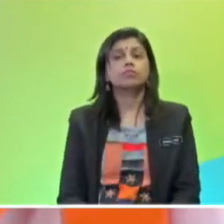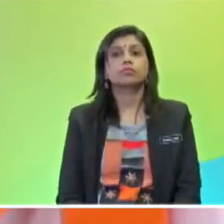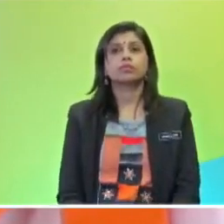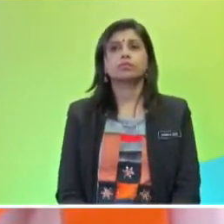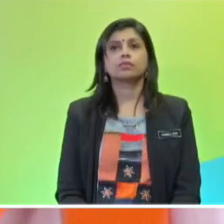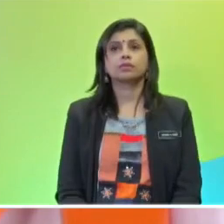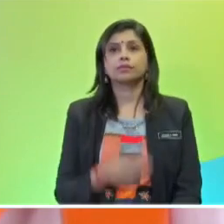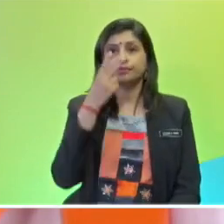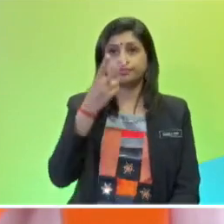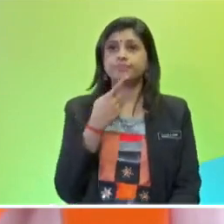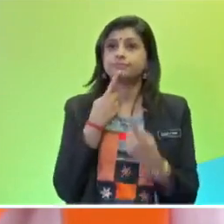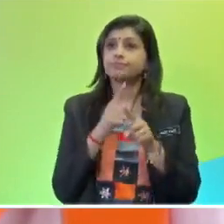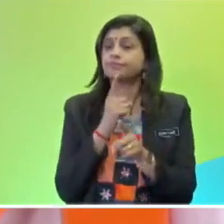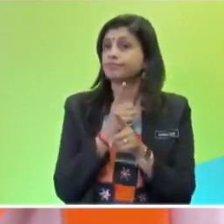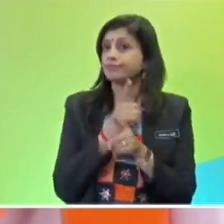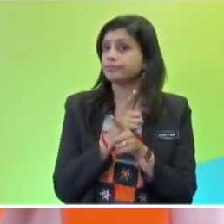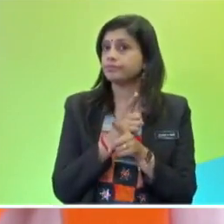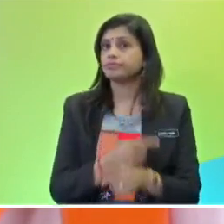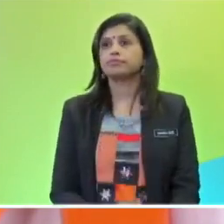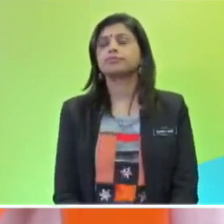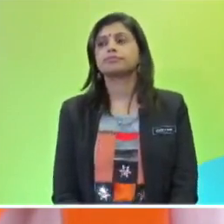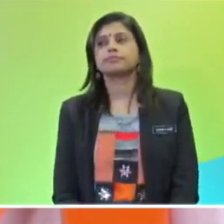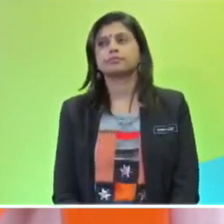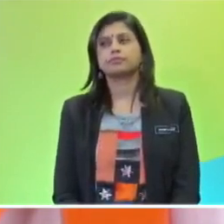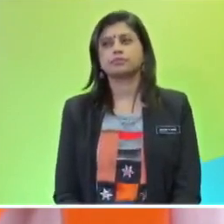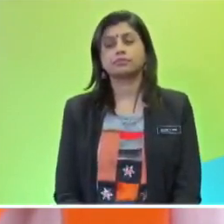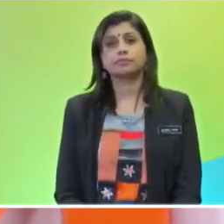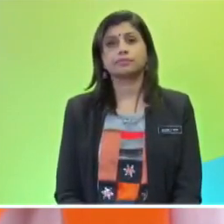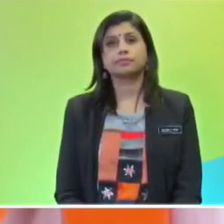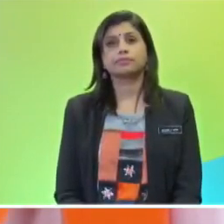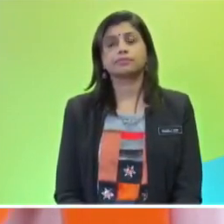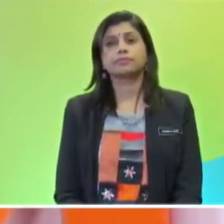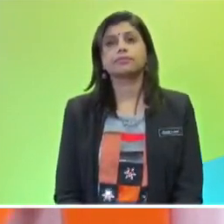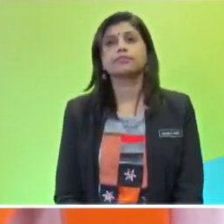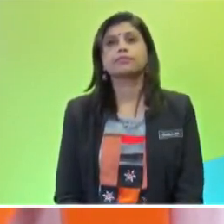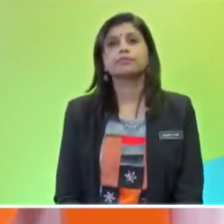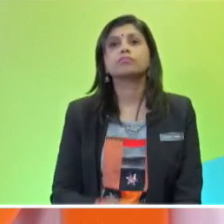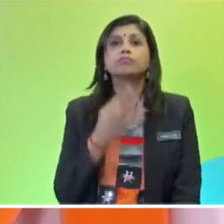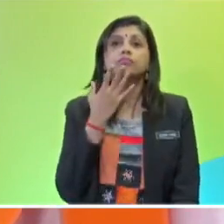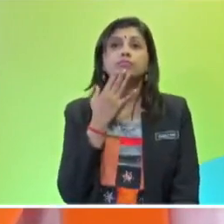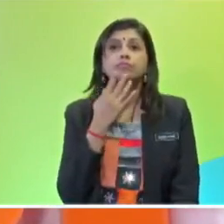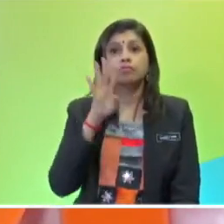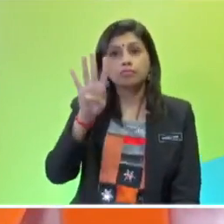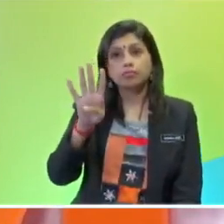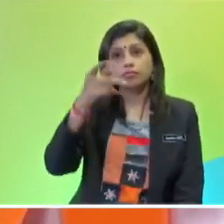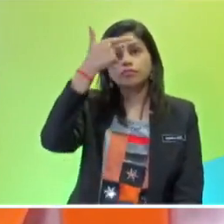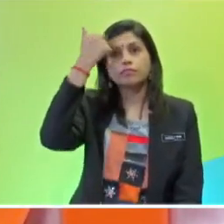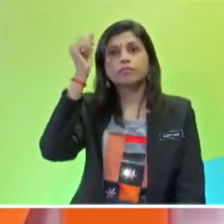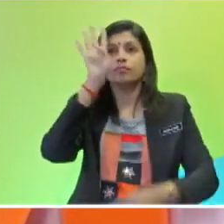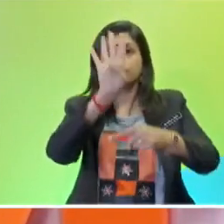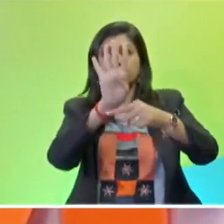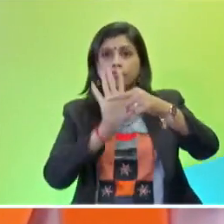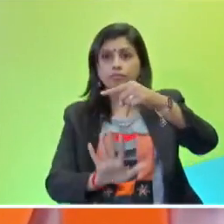as us. So here we got 4 over 5. So I'll just color 4, or I'll shade 4 out of